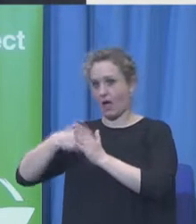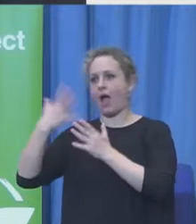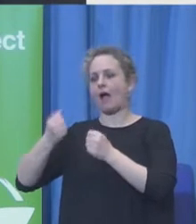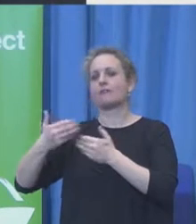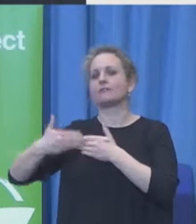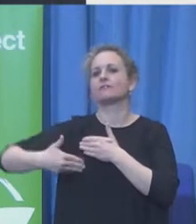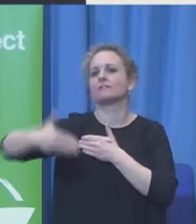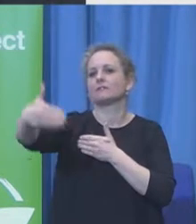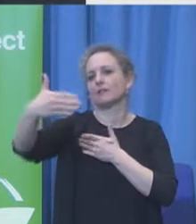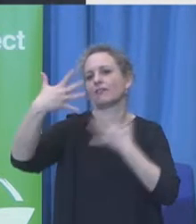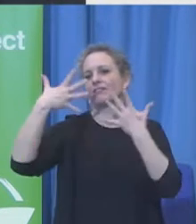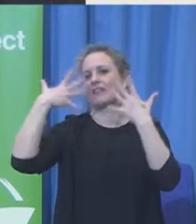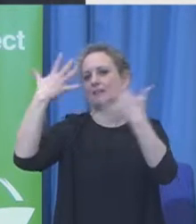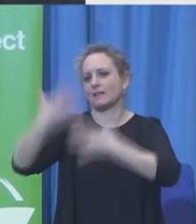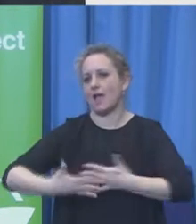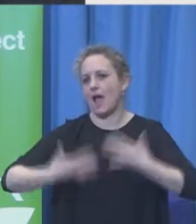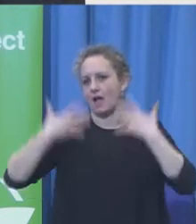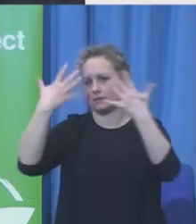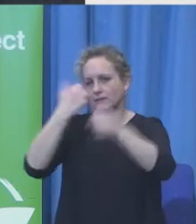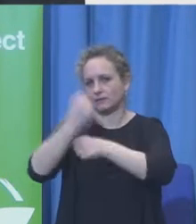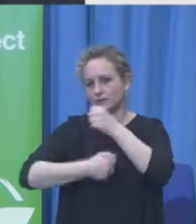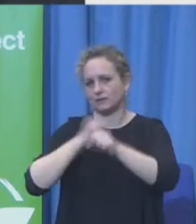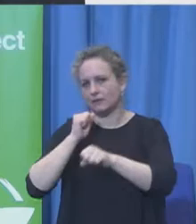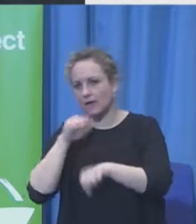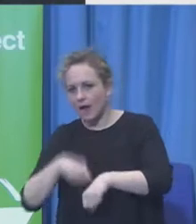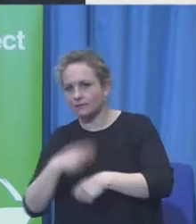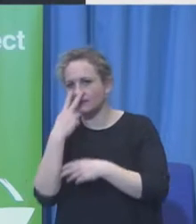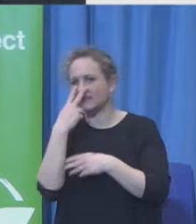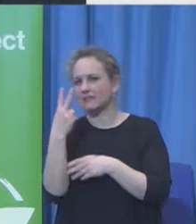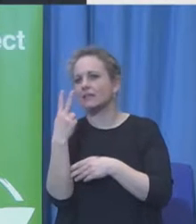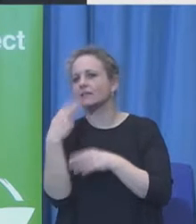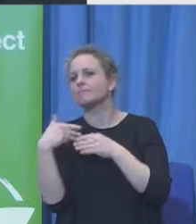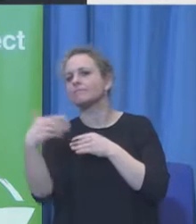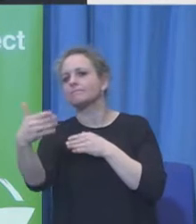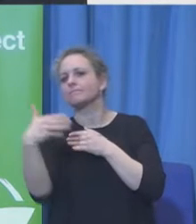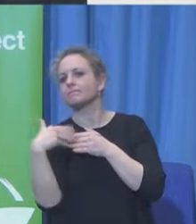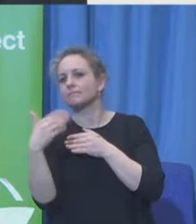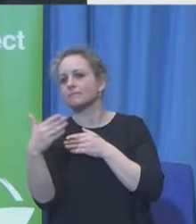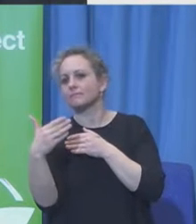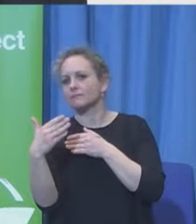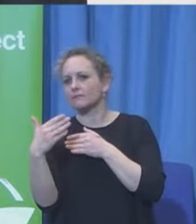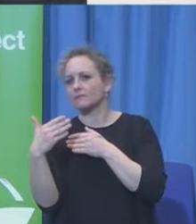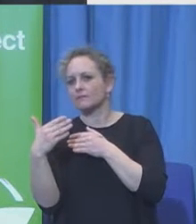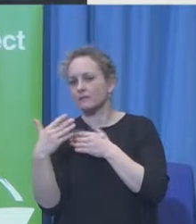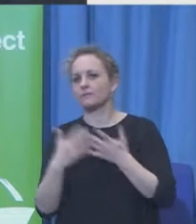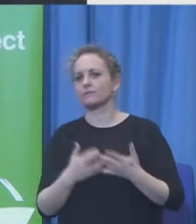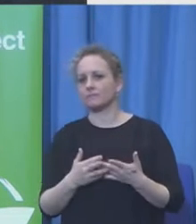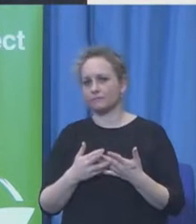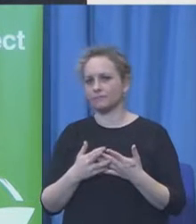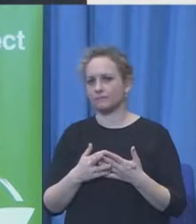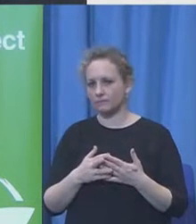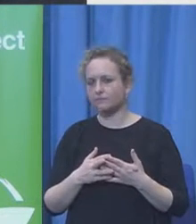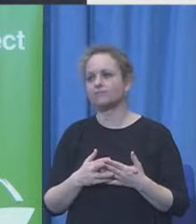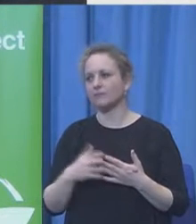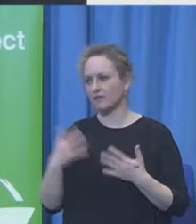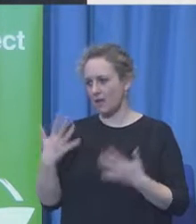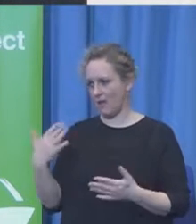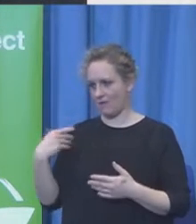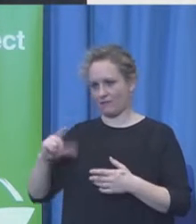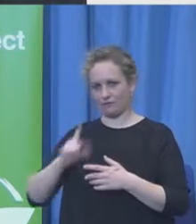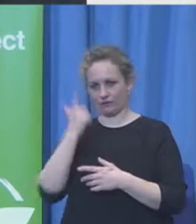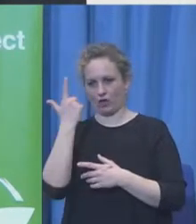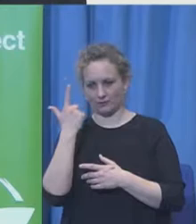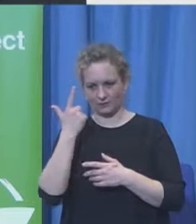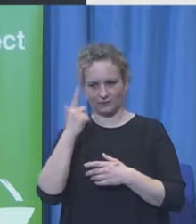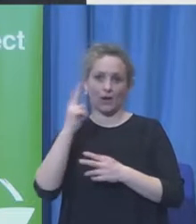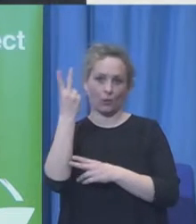would be disappointed that we haven't had some early wins and early successes, because I certainly believe that